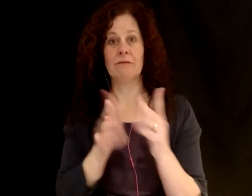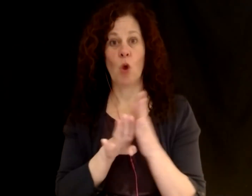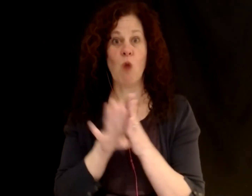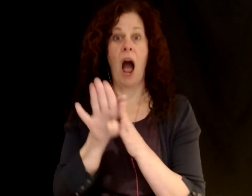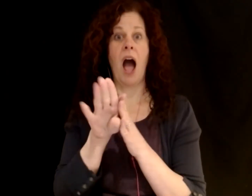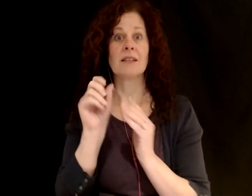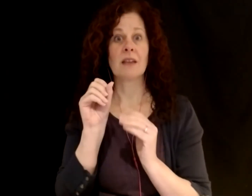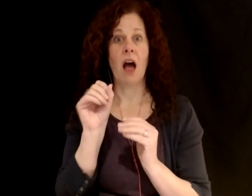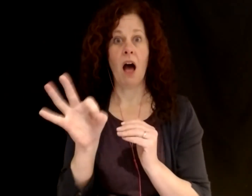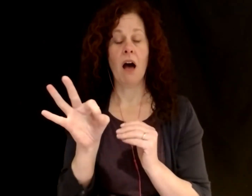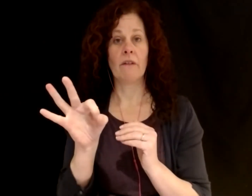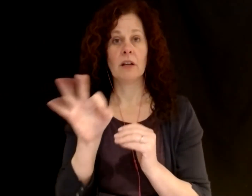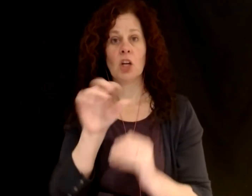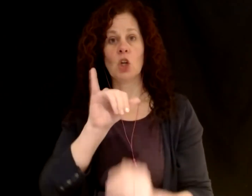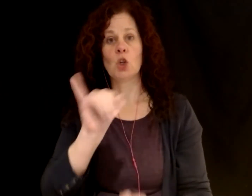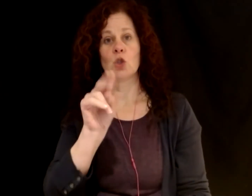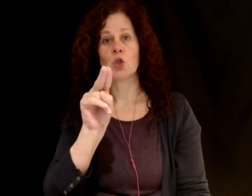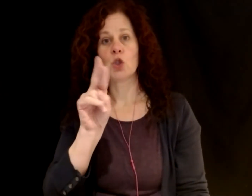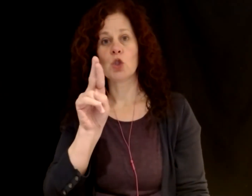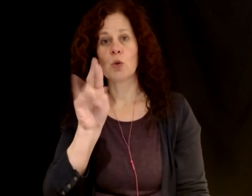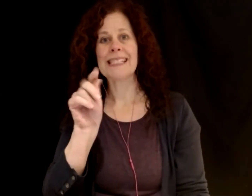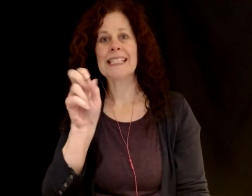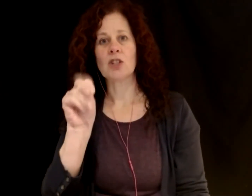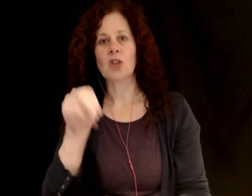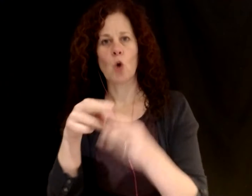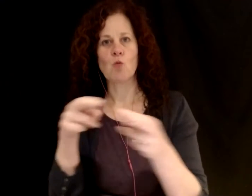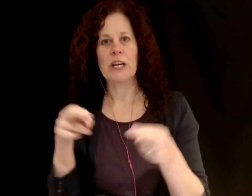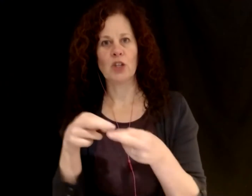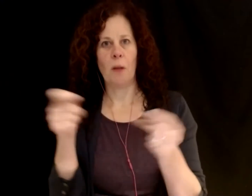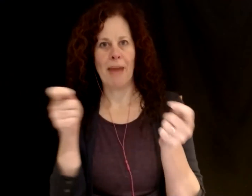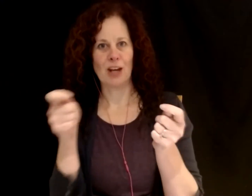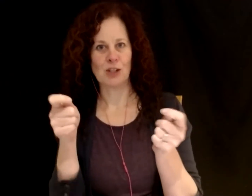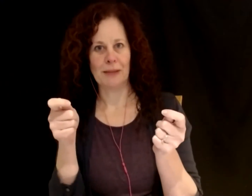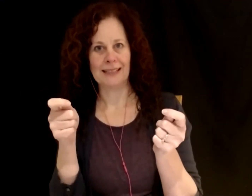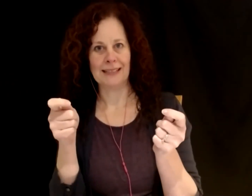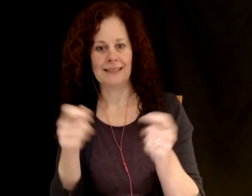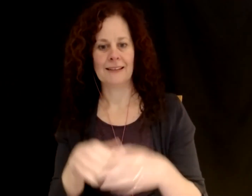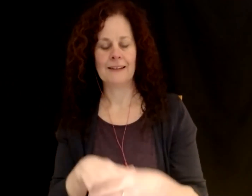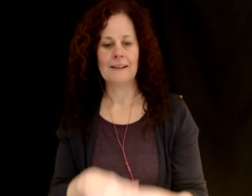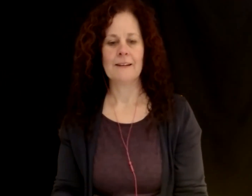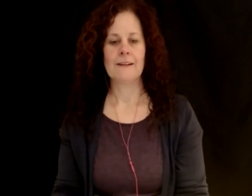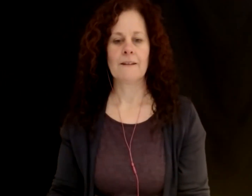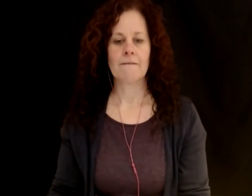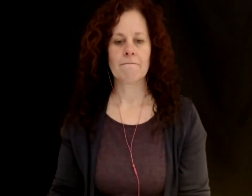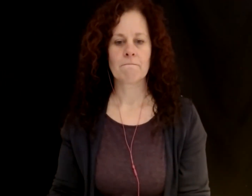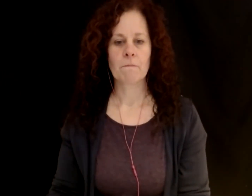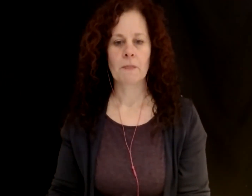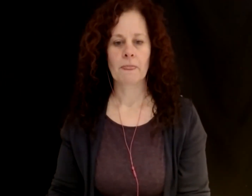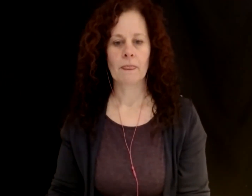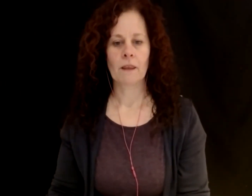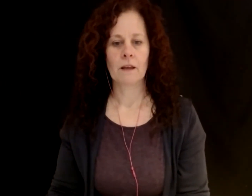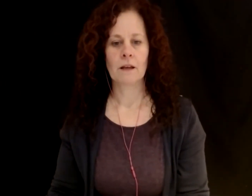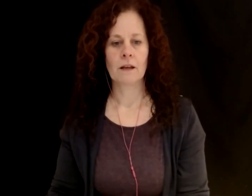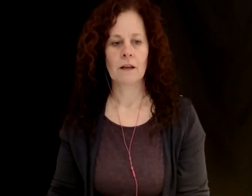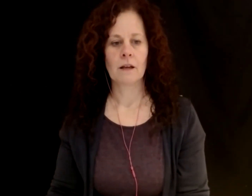Region 9 is really telling not only of the lack of institutional